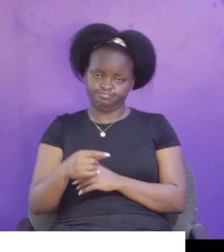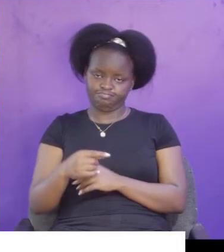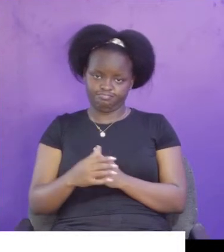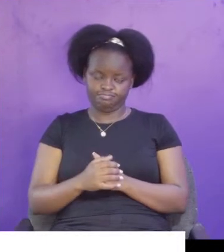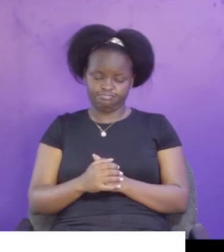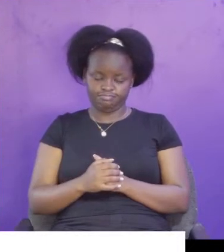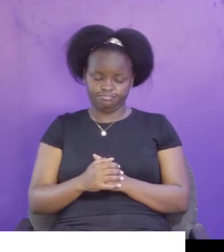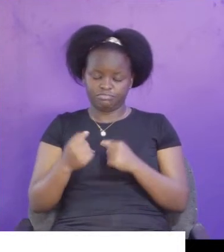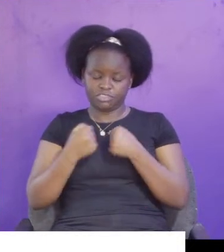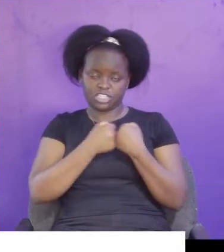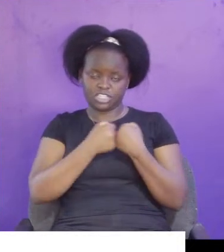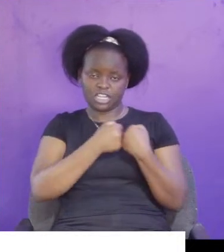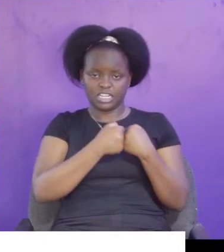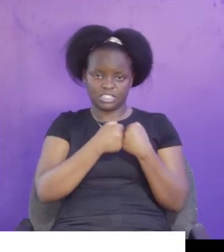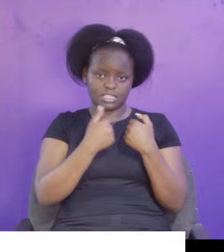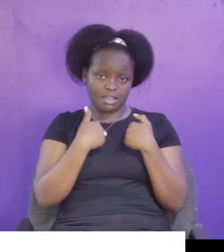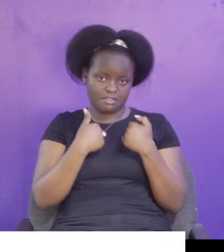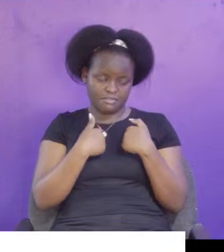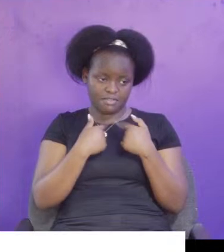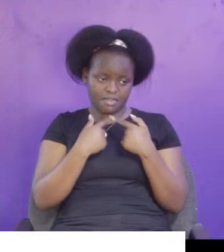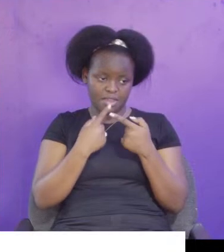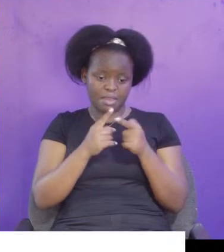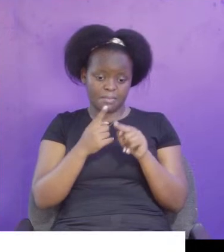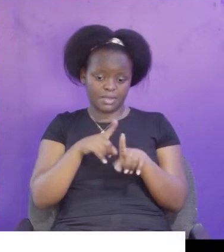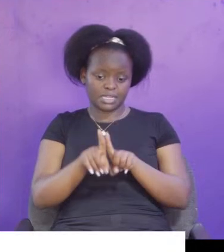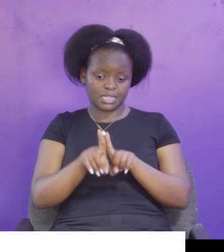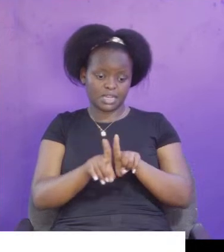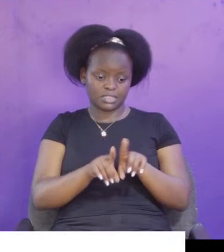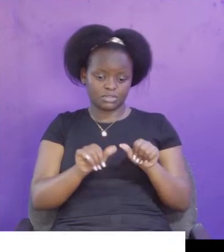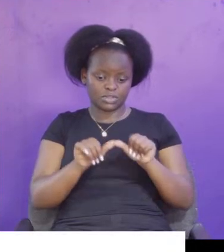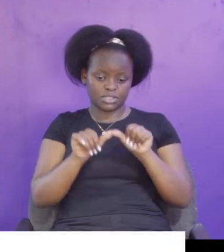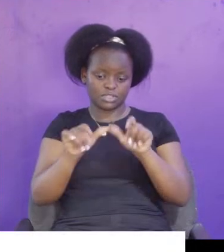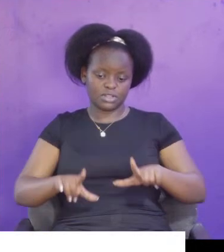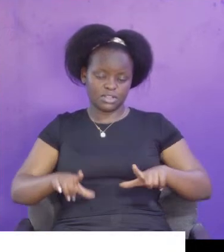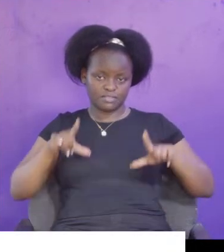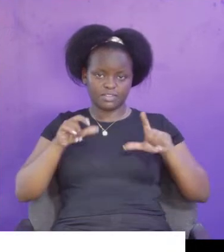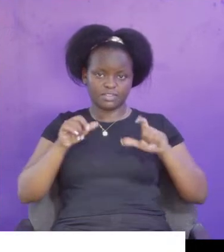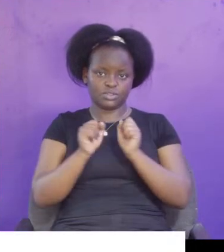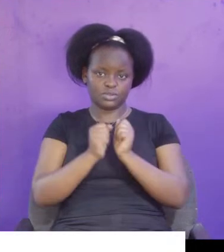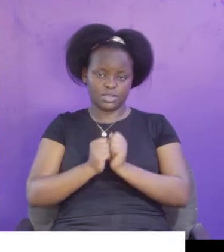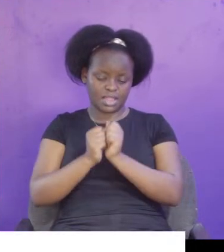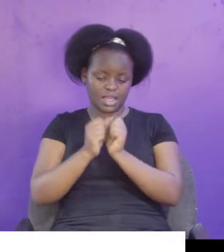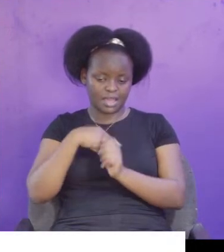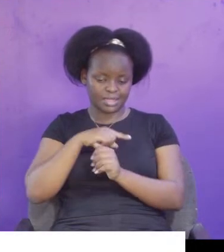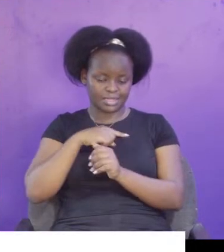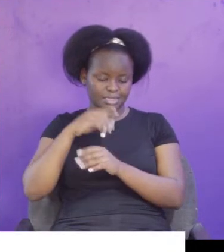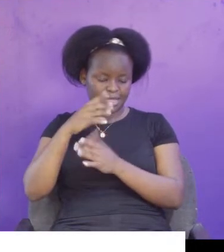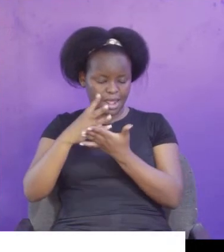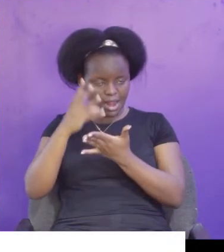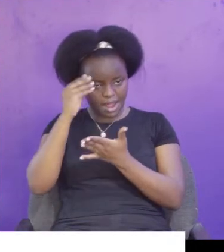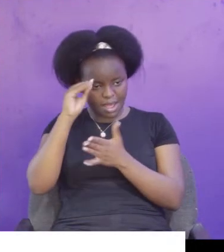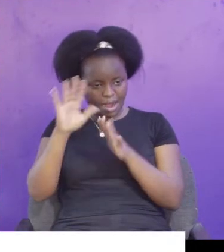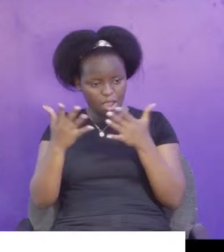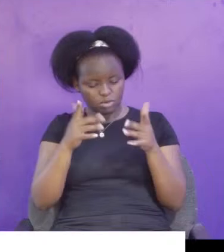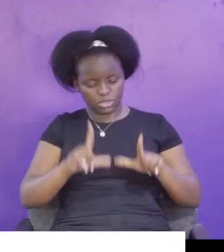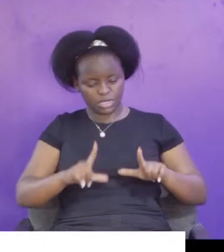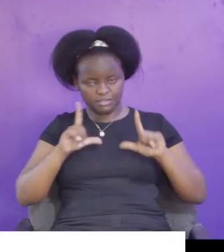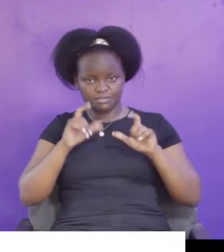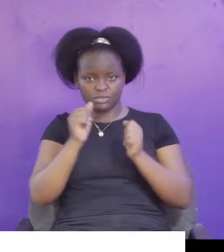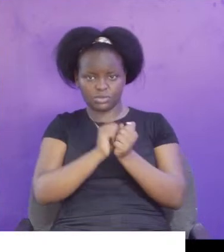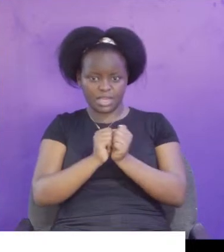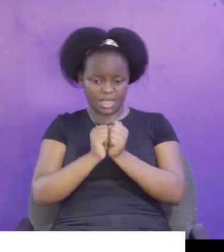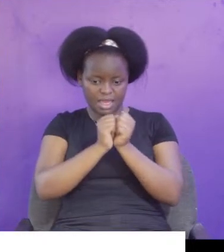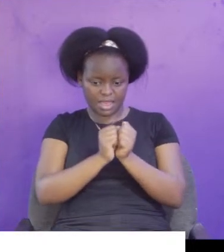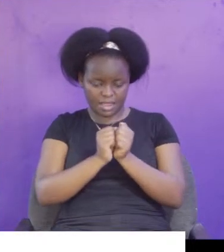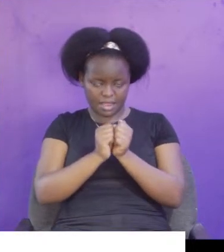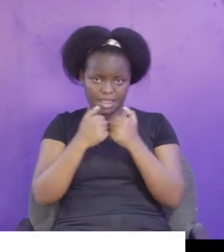But as we continue living together, we've learned how to cope because we all have weaknesses